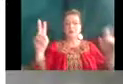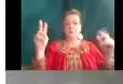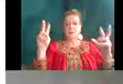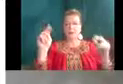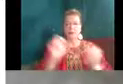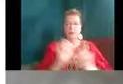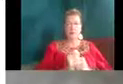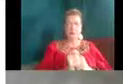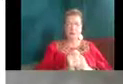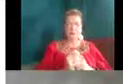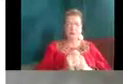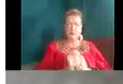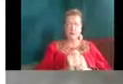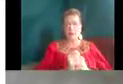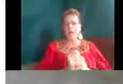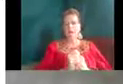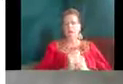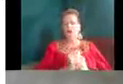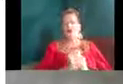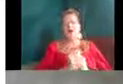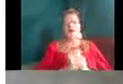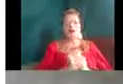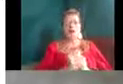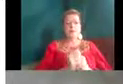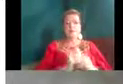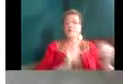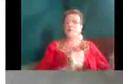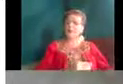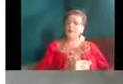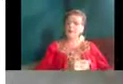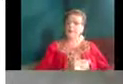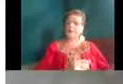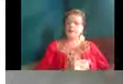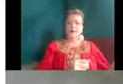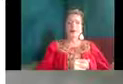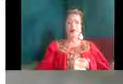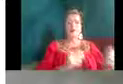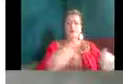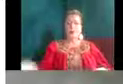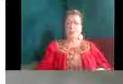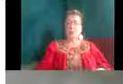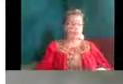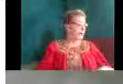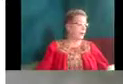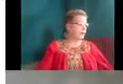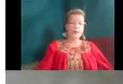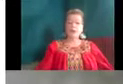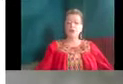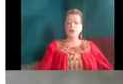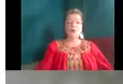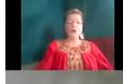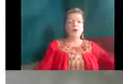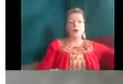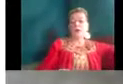caregiver to be their interpreter and so being prepared for that is as priority